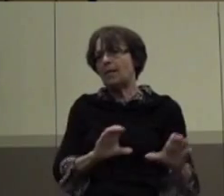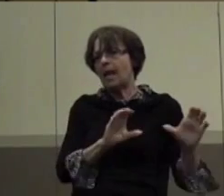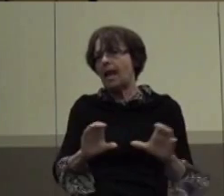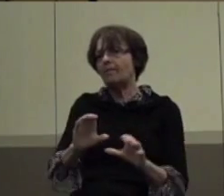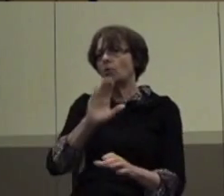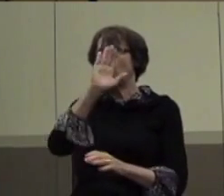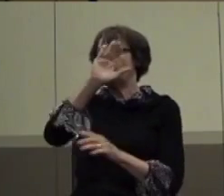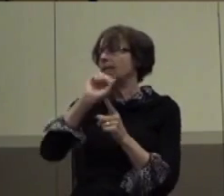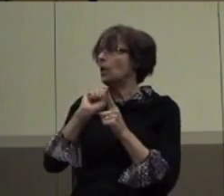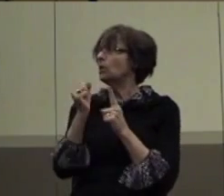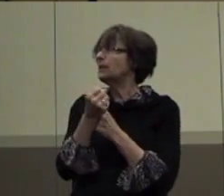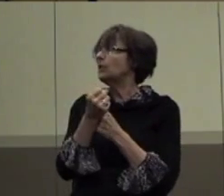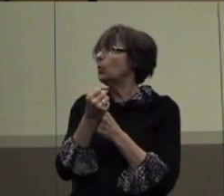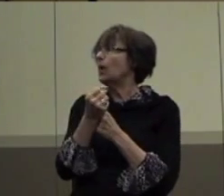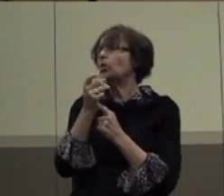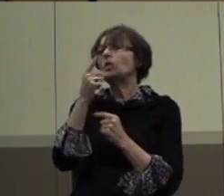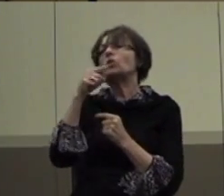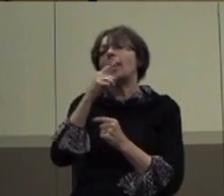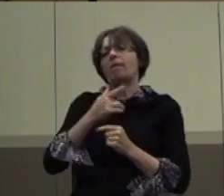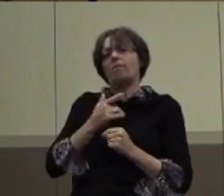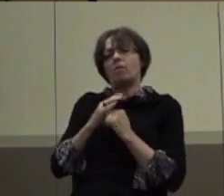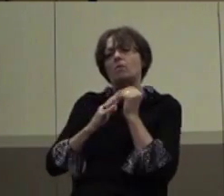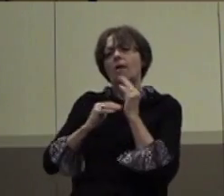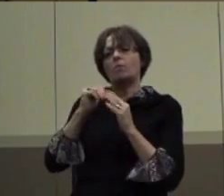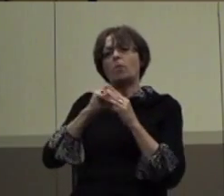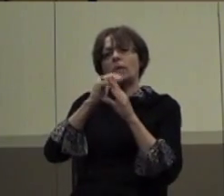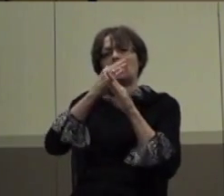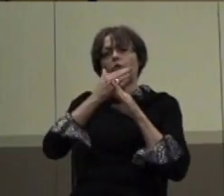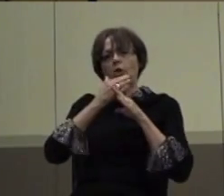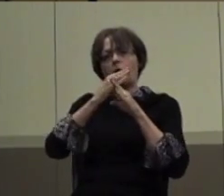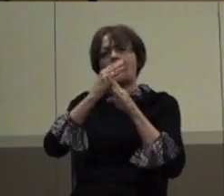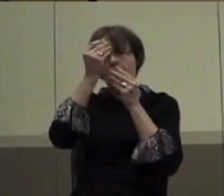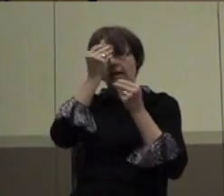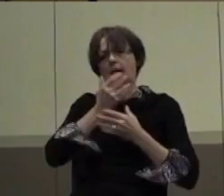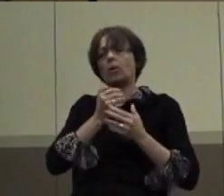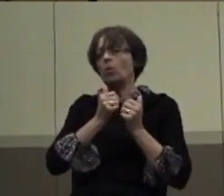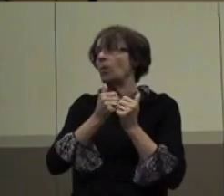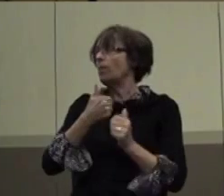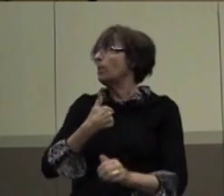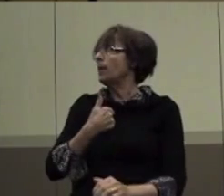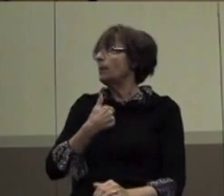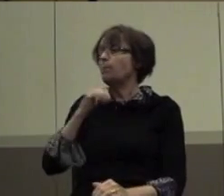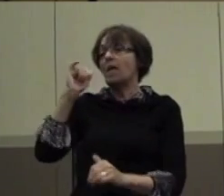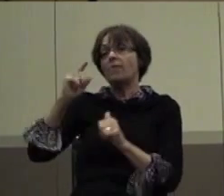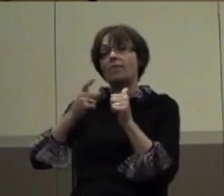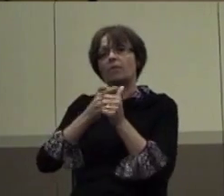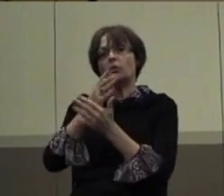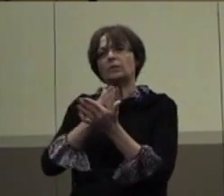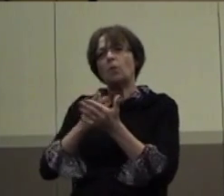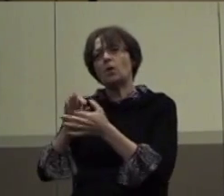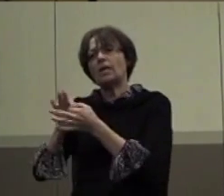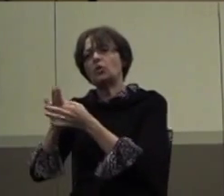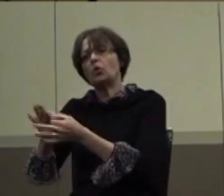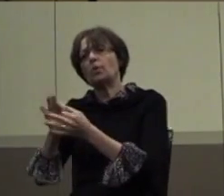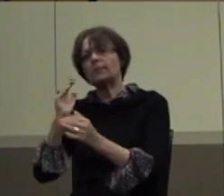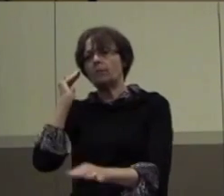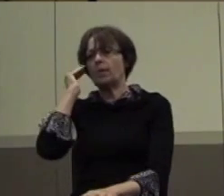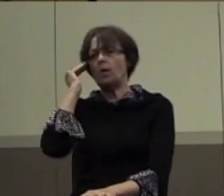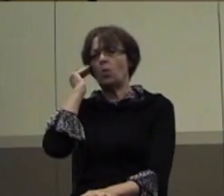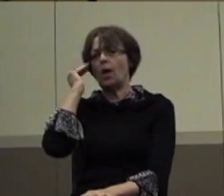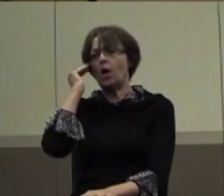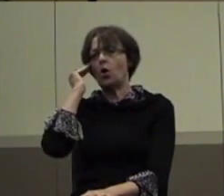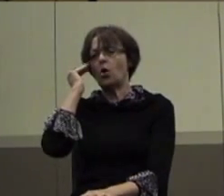their situation, so that they feel comfortable in sharing with me? Now, the first part, in terms of being aware kind of